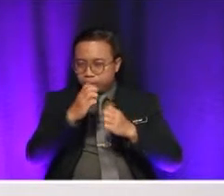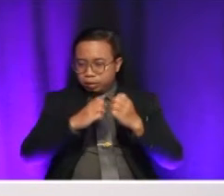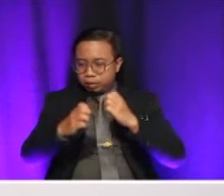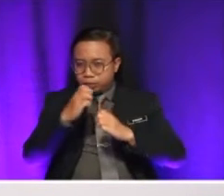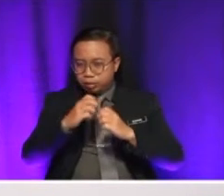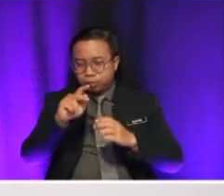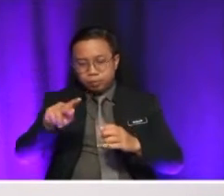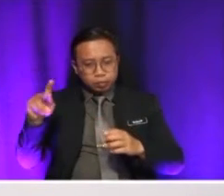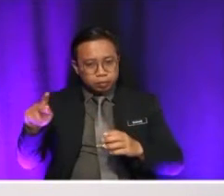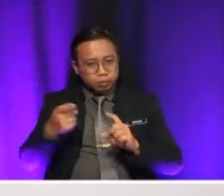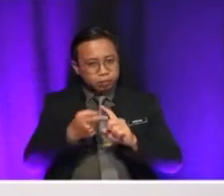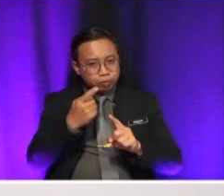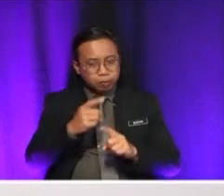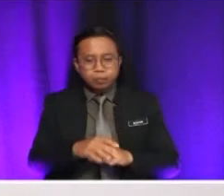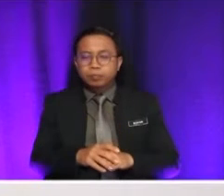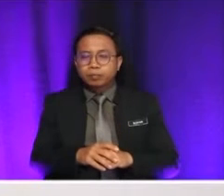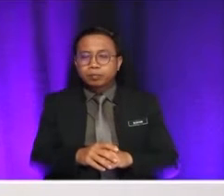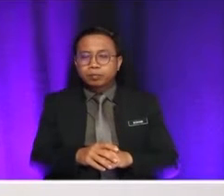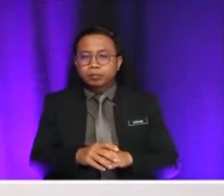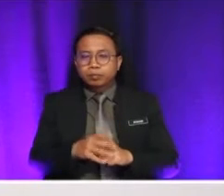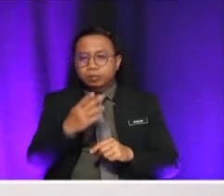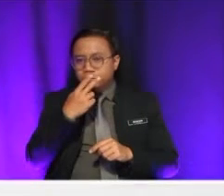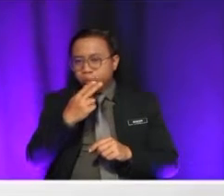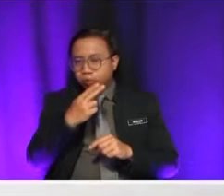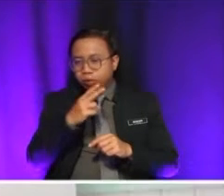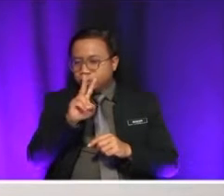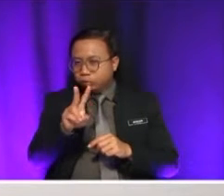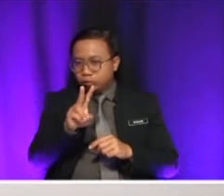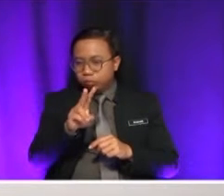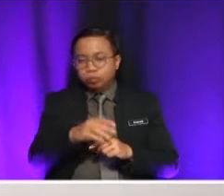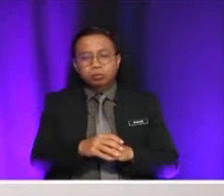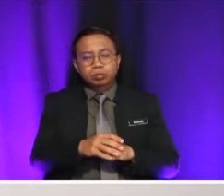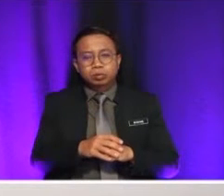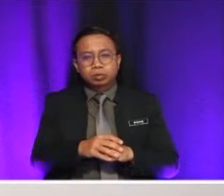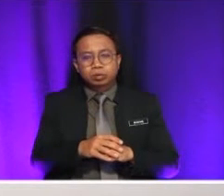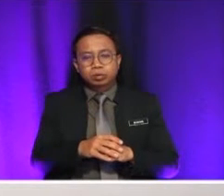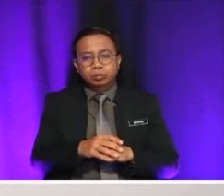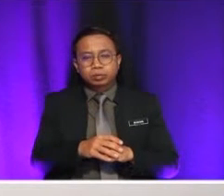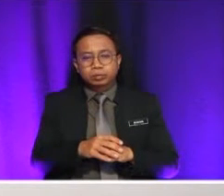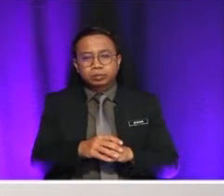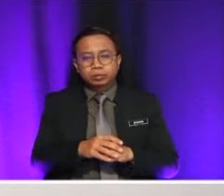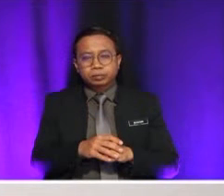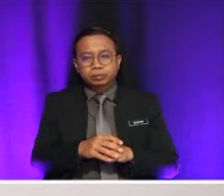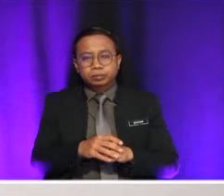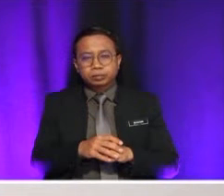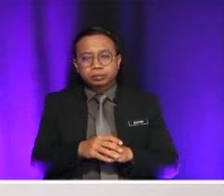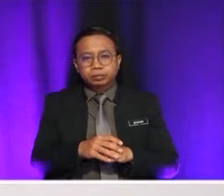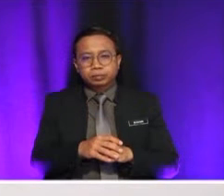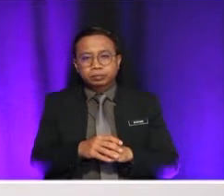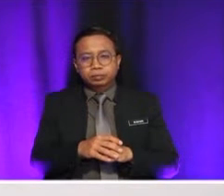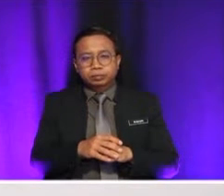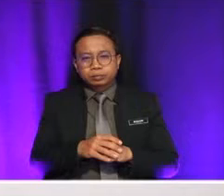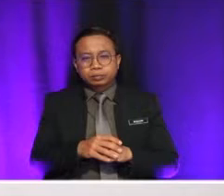in fumes from one kerosene lamp is as smoking 2 packets of cigarettes a day, which is hazardous to our health, right?